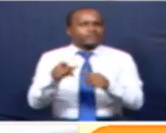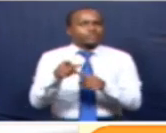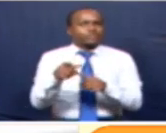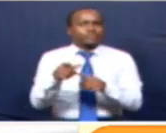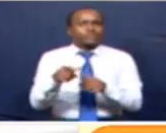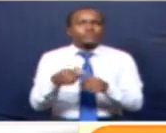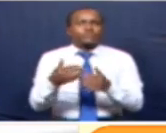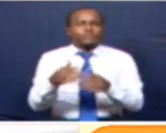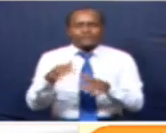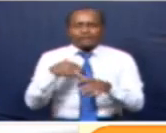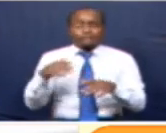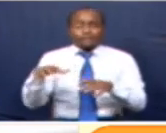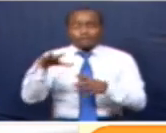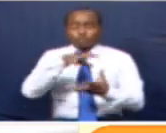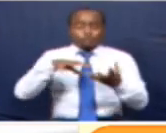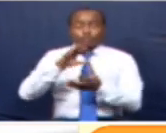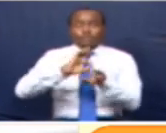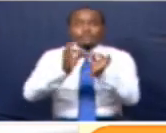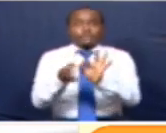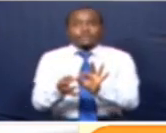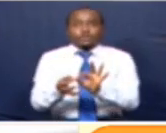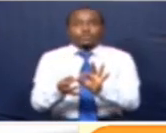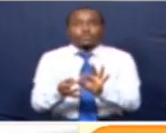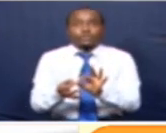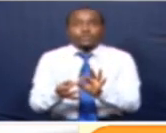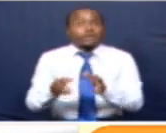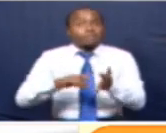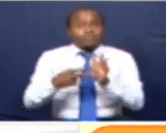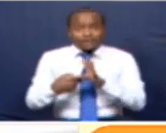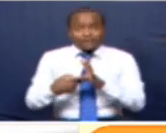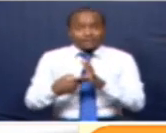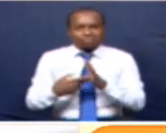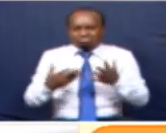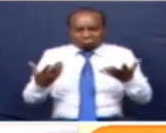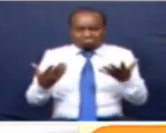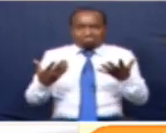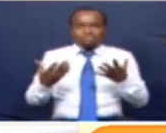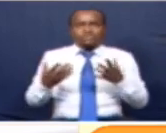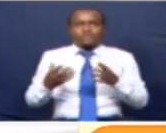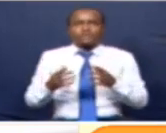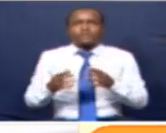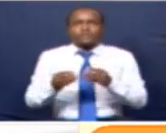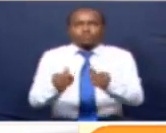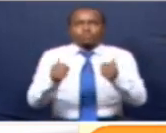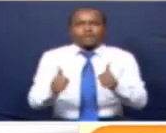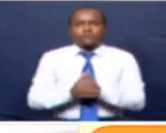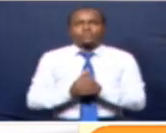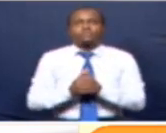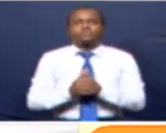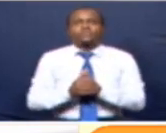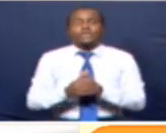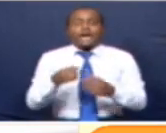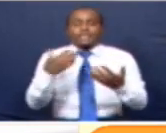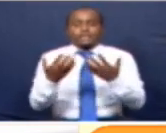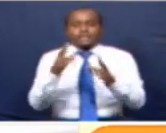lacuna of interpretation in terms of the constitution. So we haven't come out of that, and she pointed out the issue of people going back to the